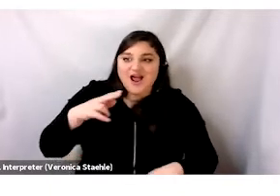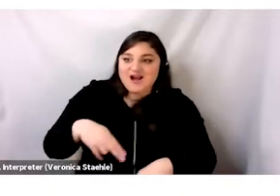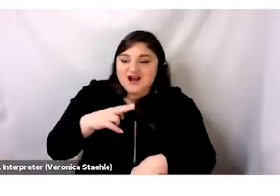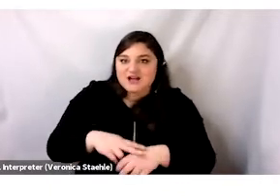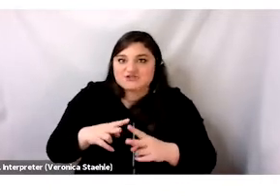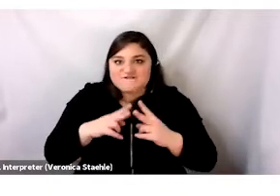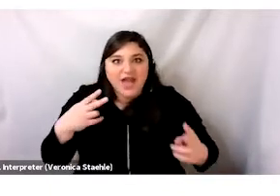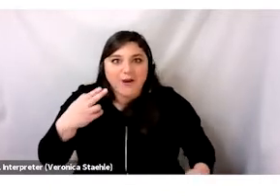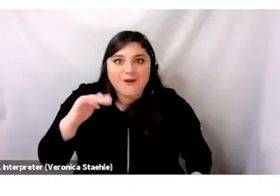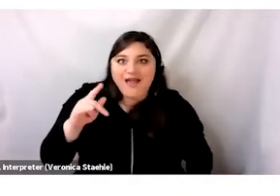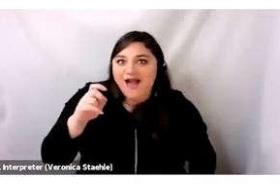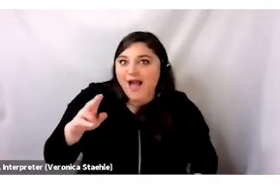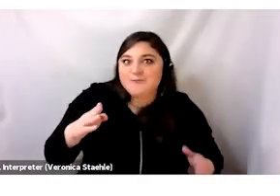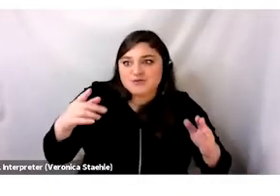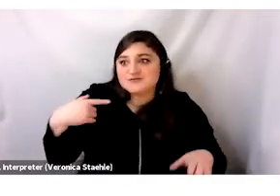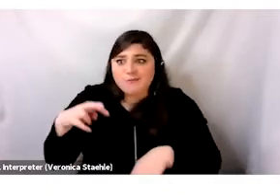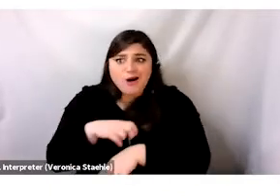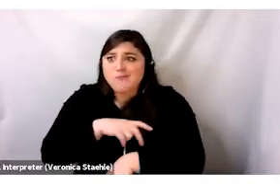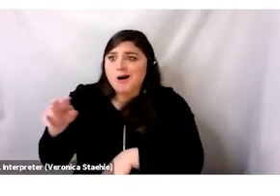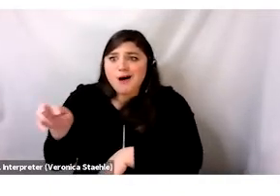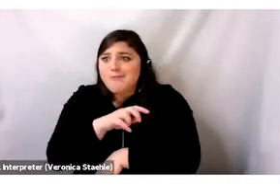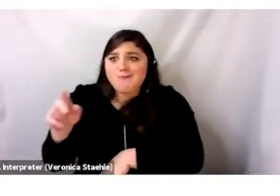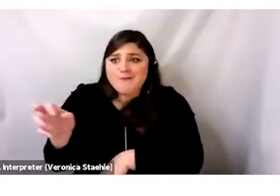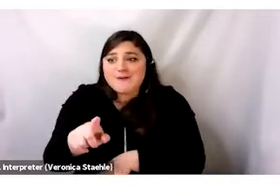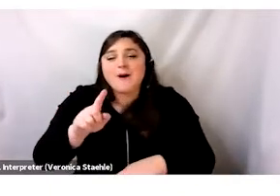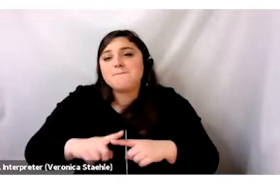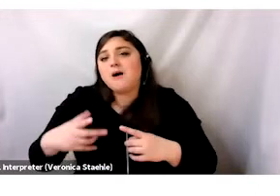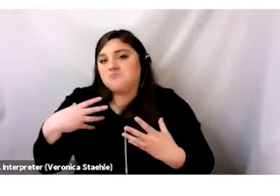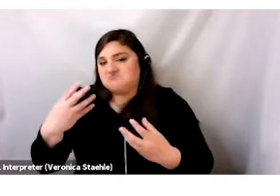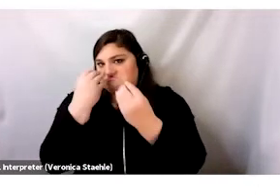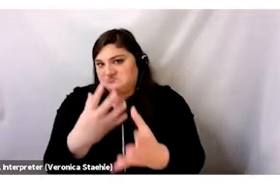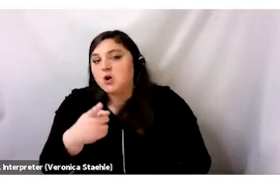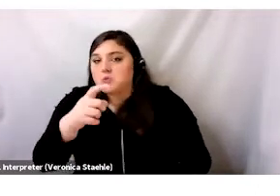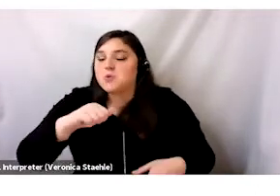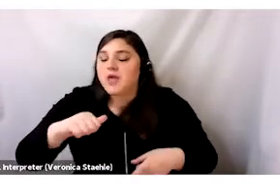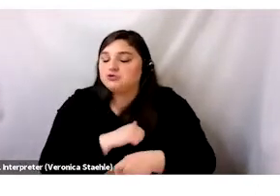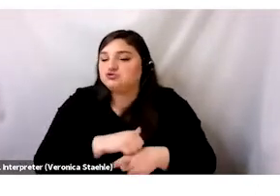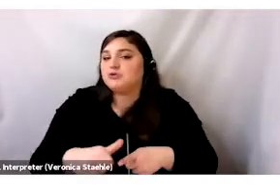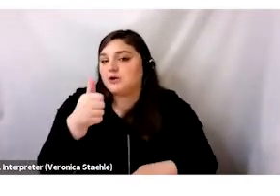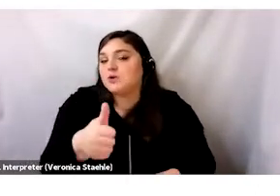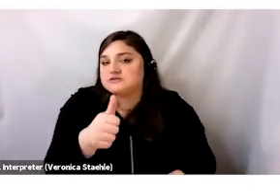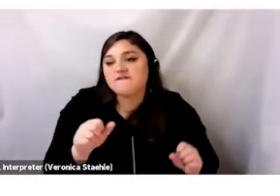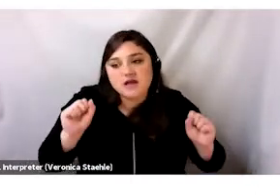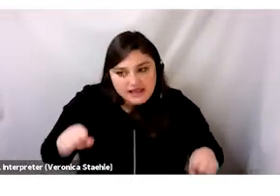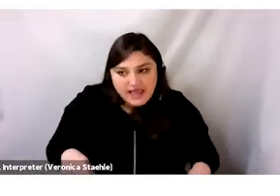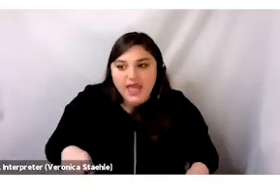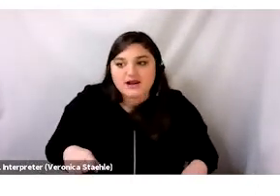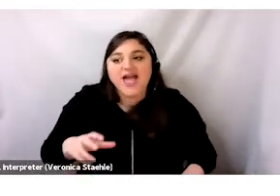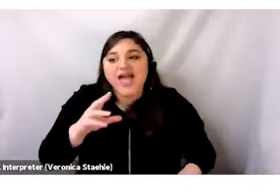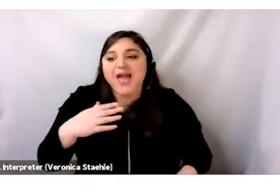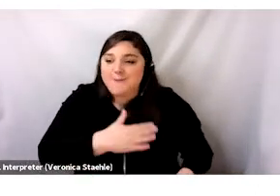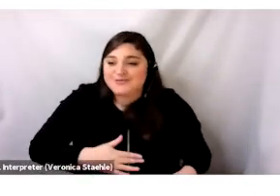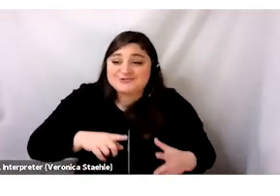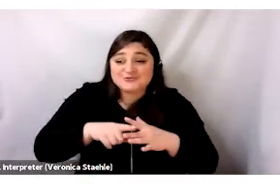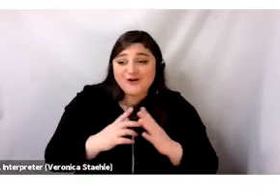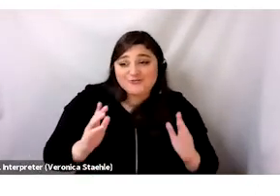impossible, but I'm here to say it's actually not impossible. You can train yourself, and just start small and don't judge yourself.